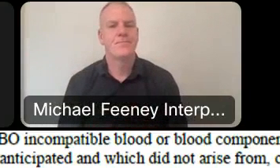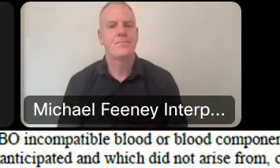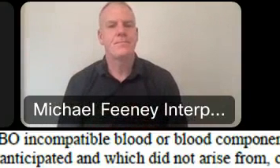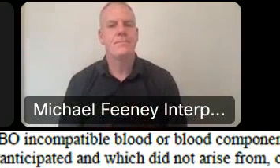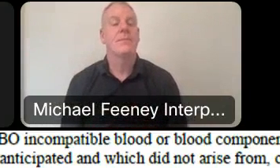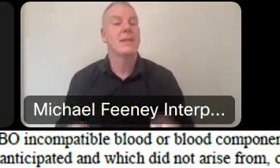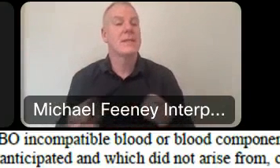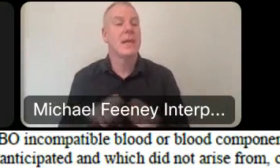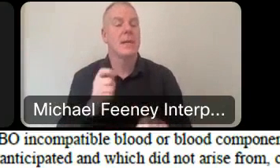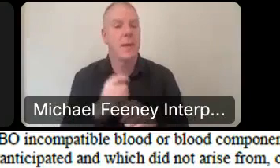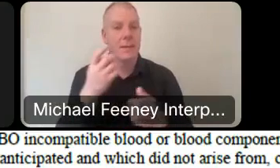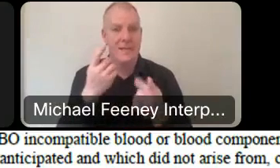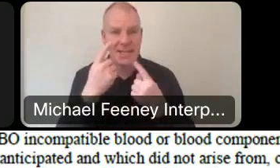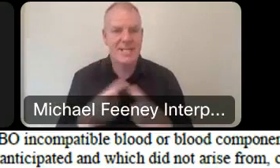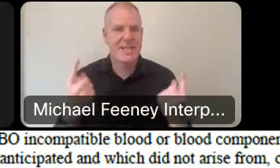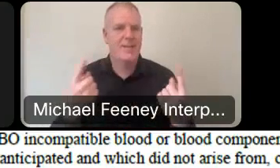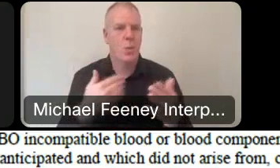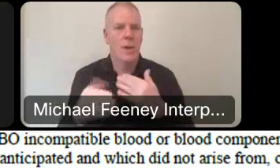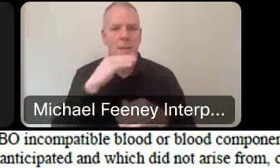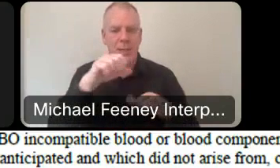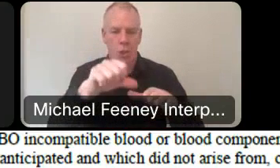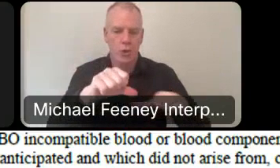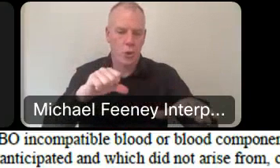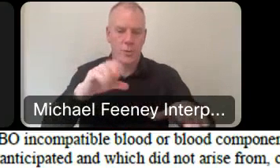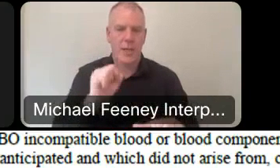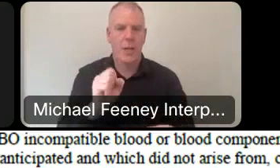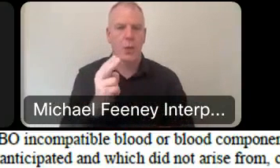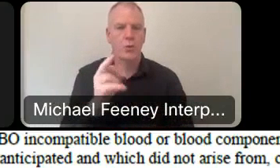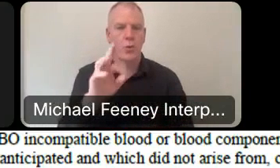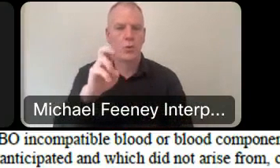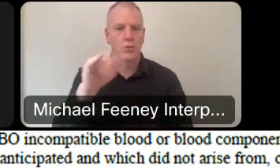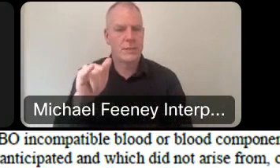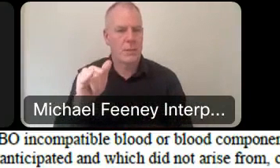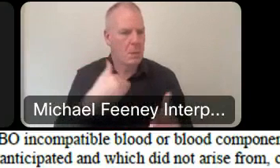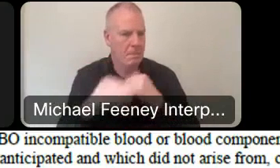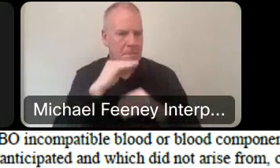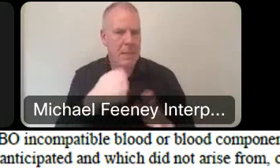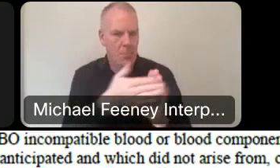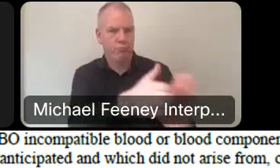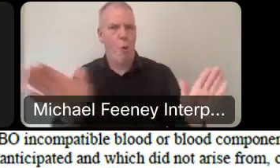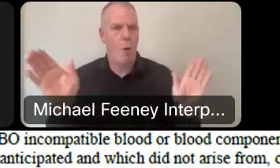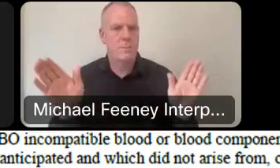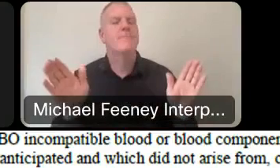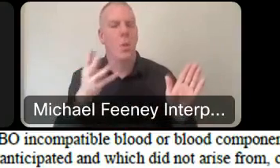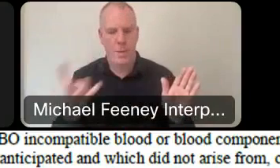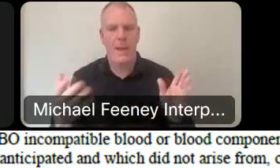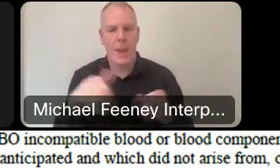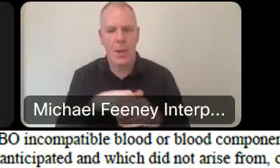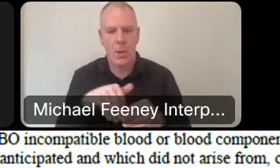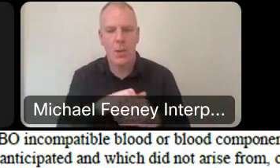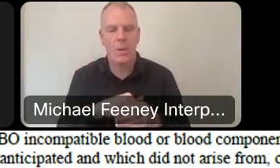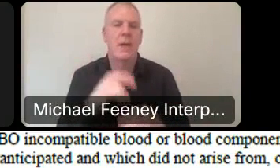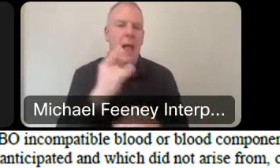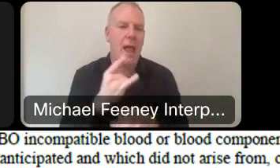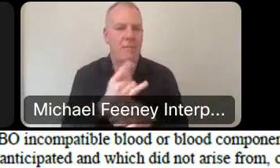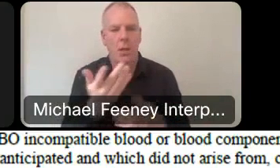looking at other elements, what's meant by surgery. So how broad is that spectrum? That will likely include interventional